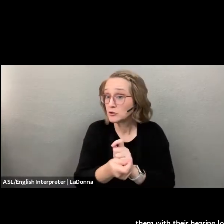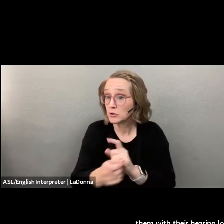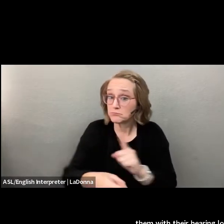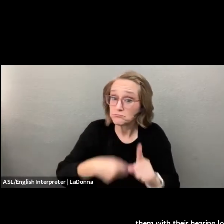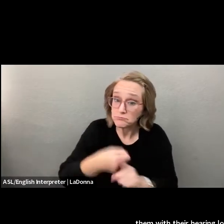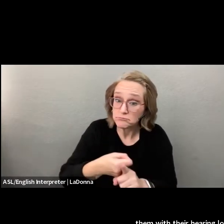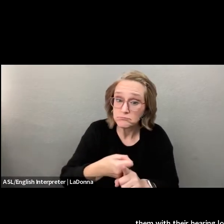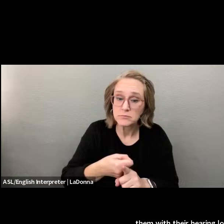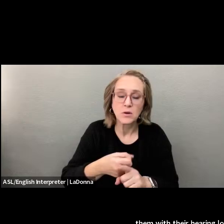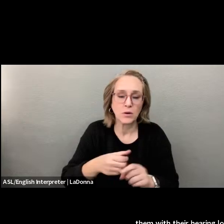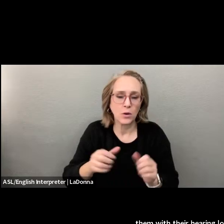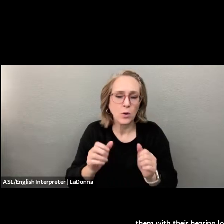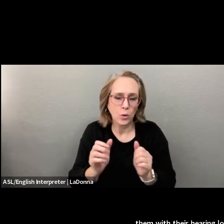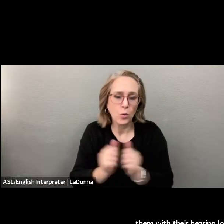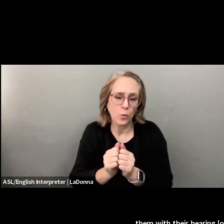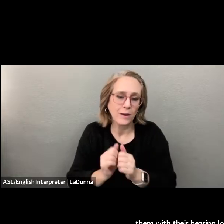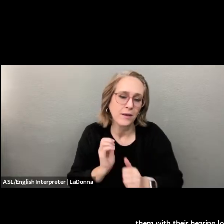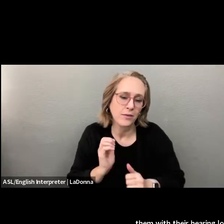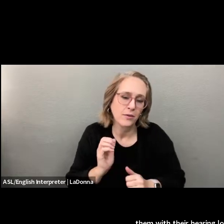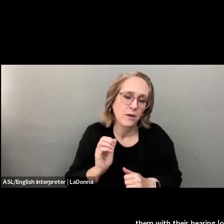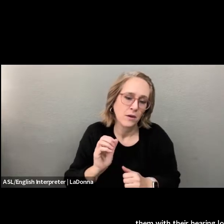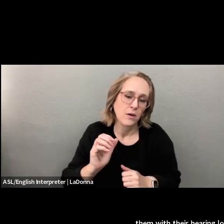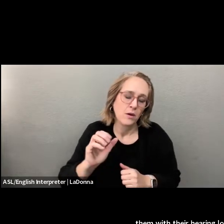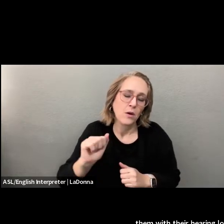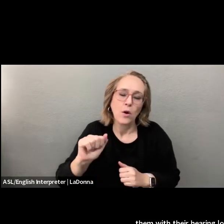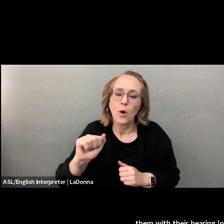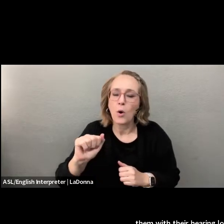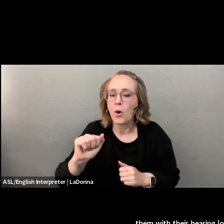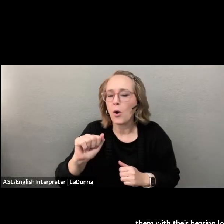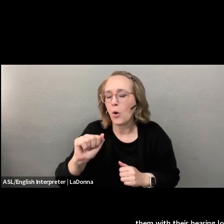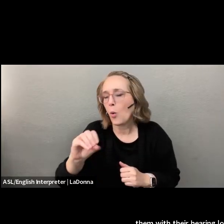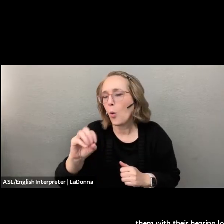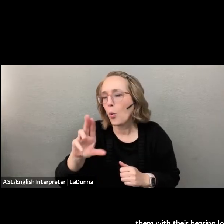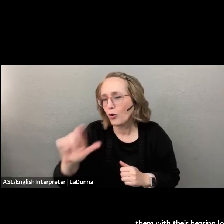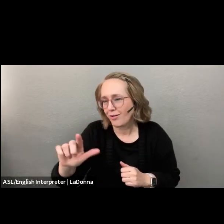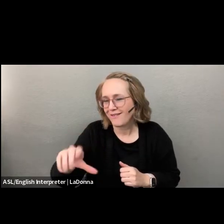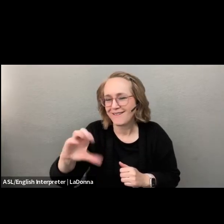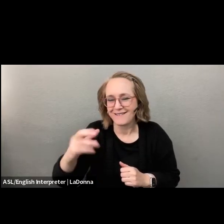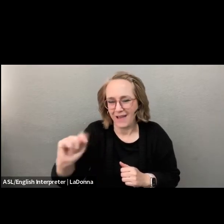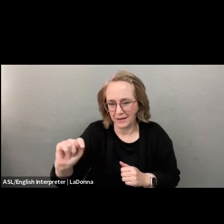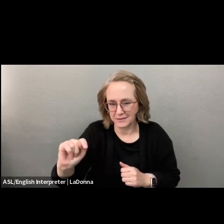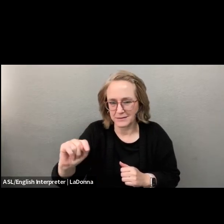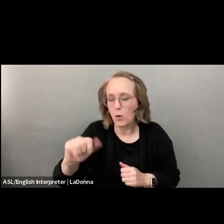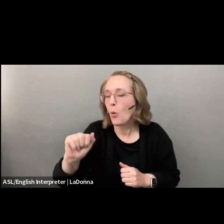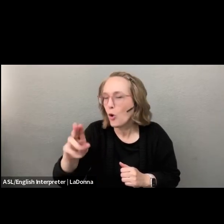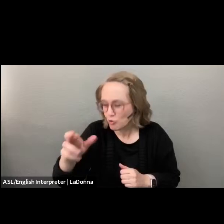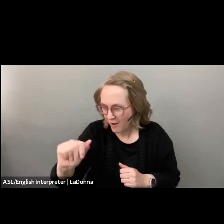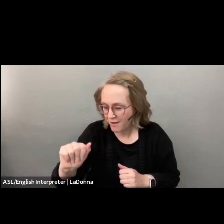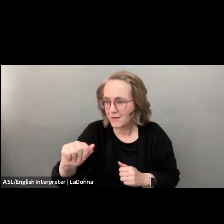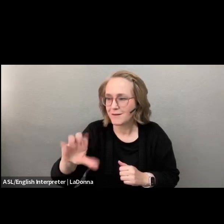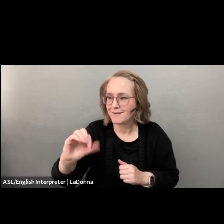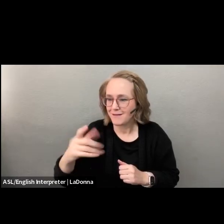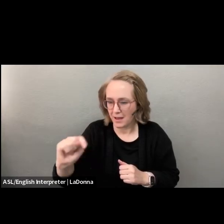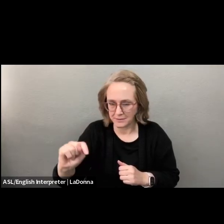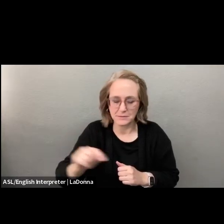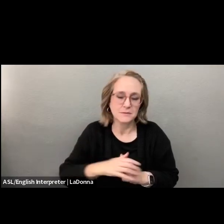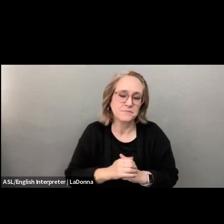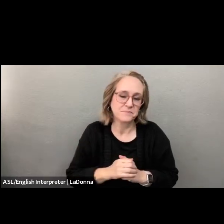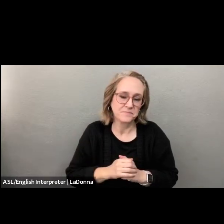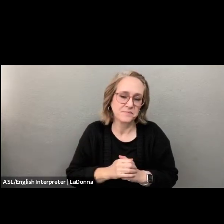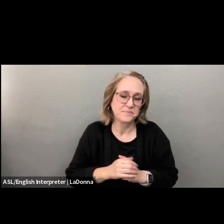About Orcast. And then April, Dr. Rao and company will be out